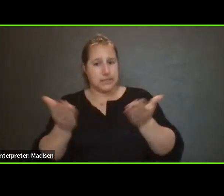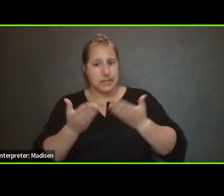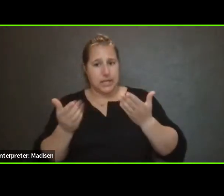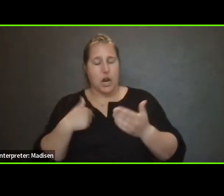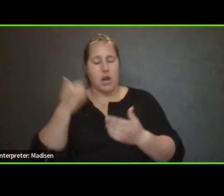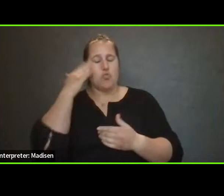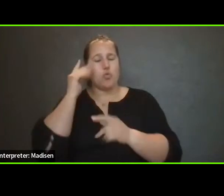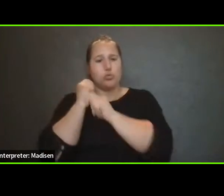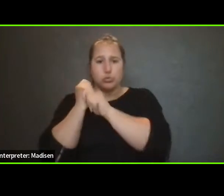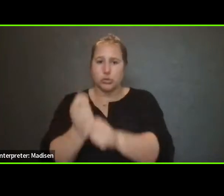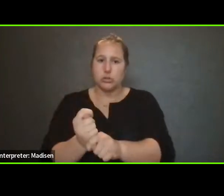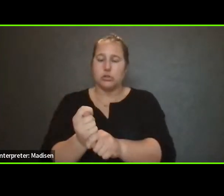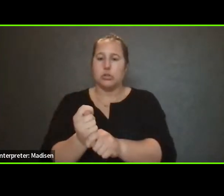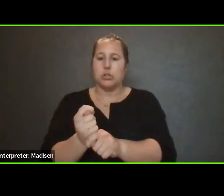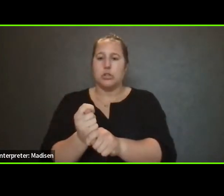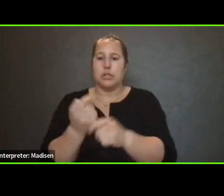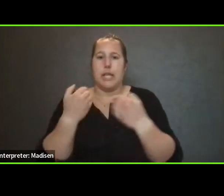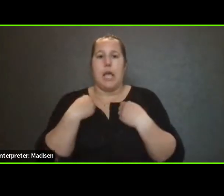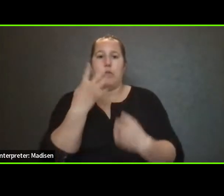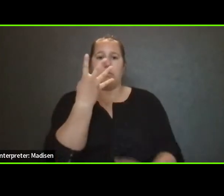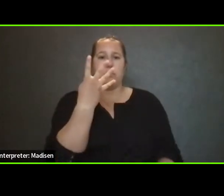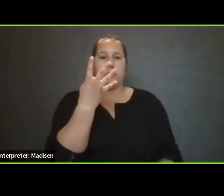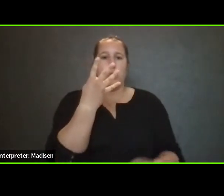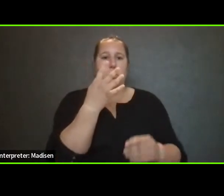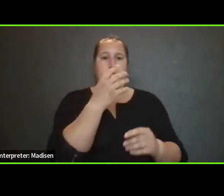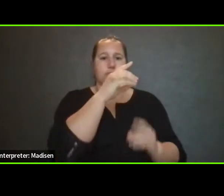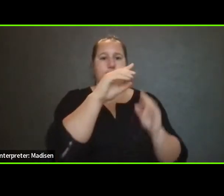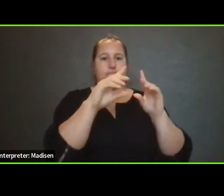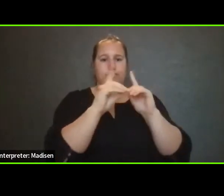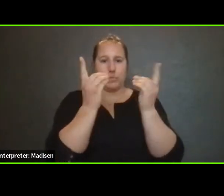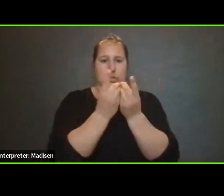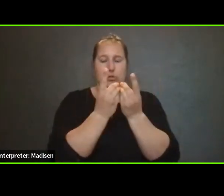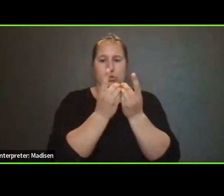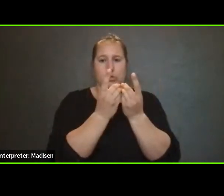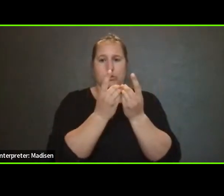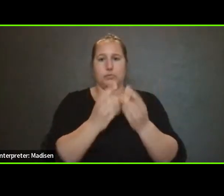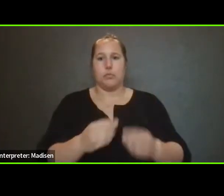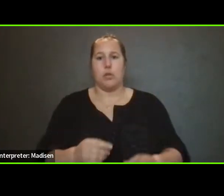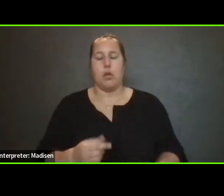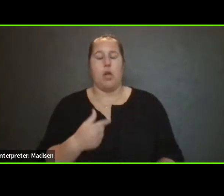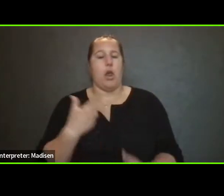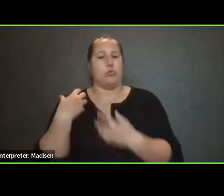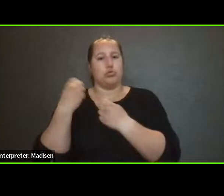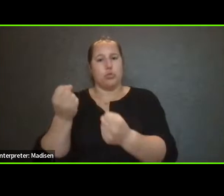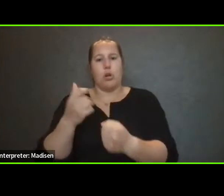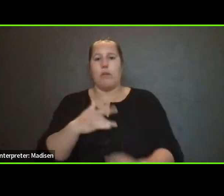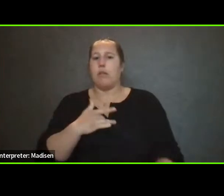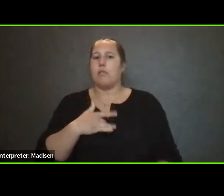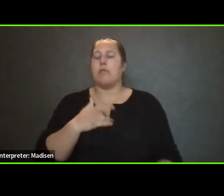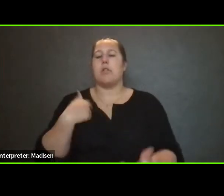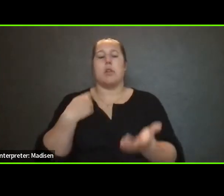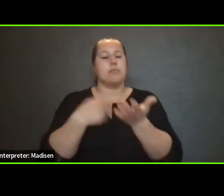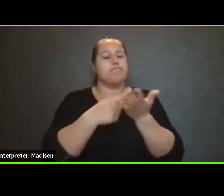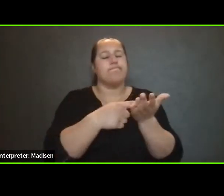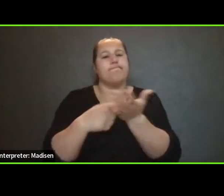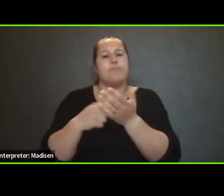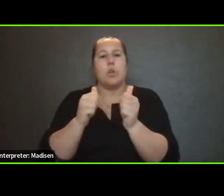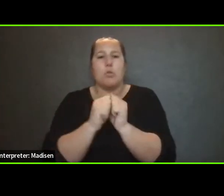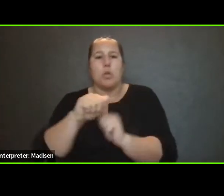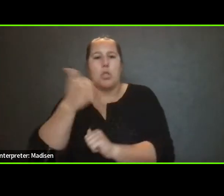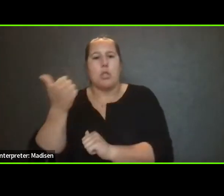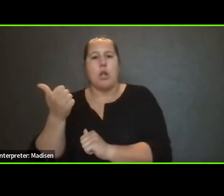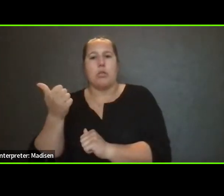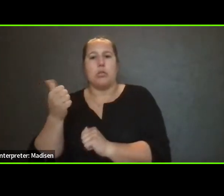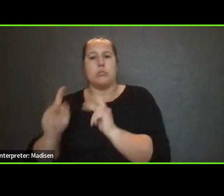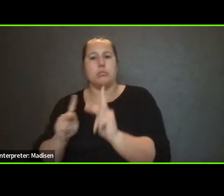traditionally doing 4 districts, but I very strongly feel and have talked with a number of other neighborhood leaders